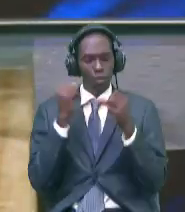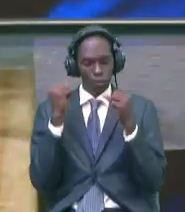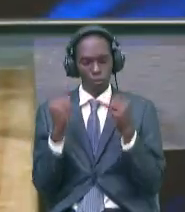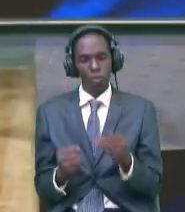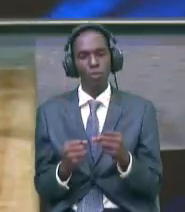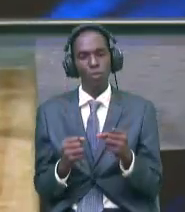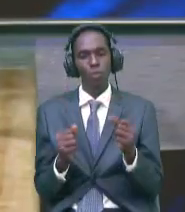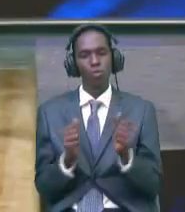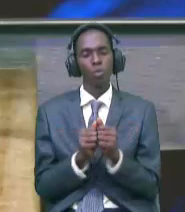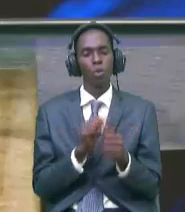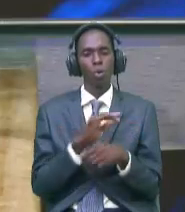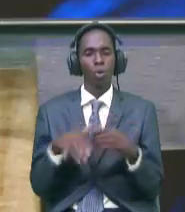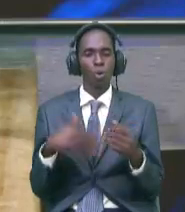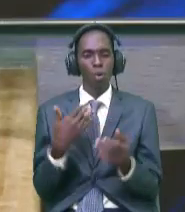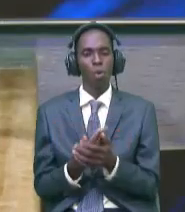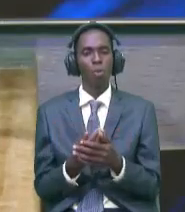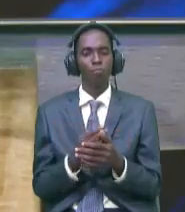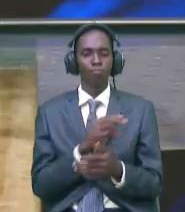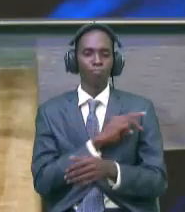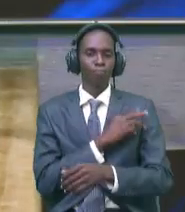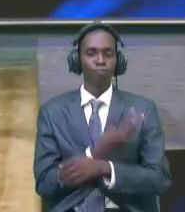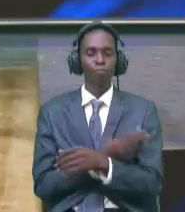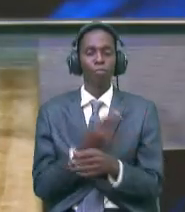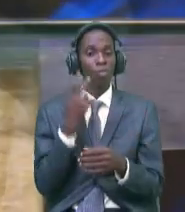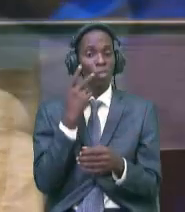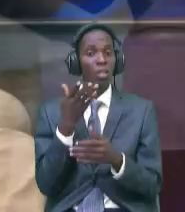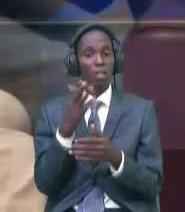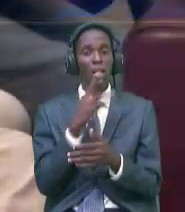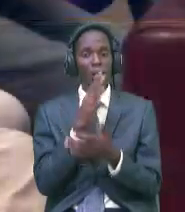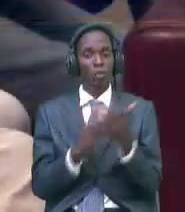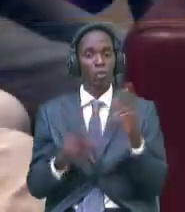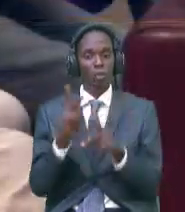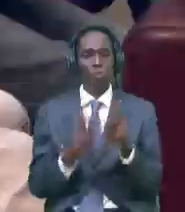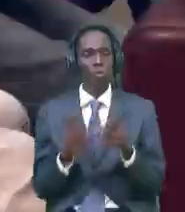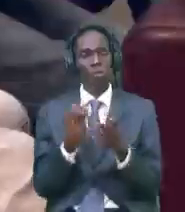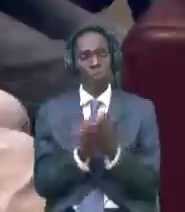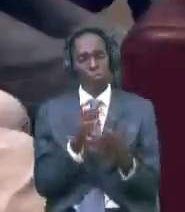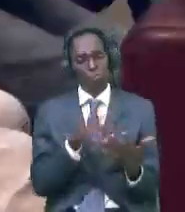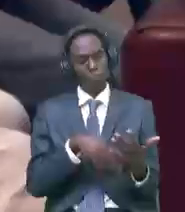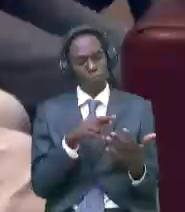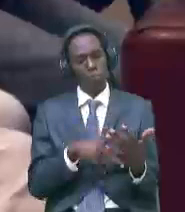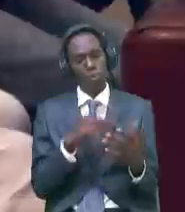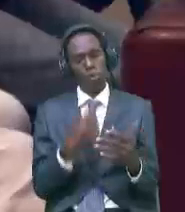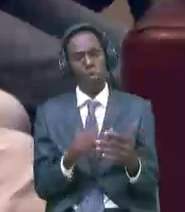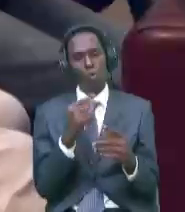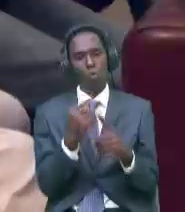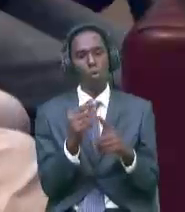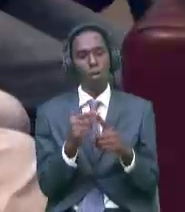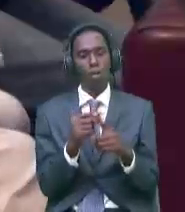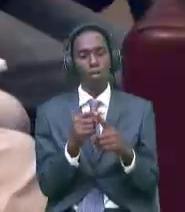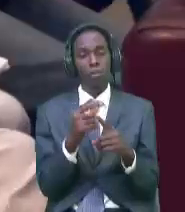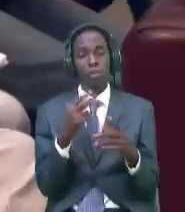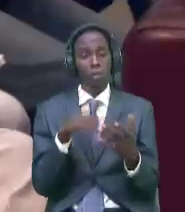might. You know, saints are the people that they read the word strengthens them. And the Spirit of God strengthens